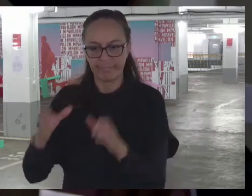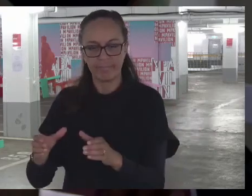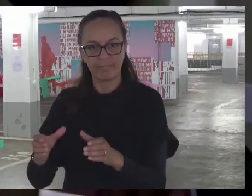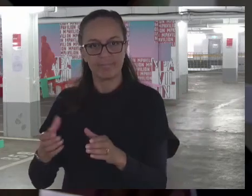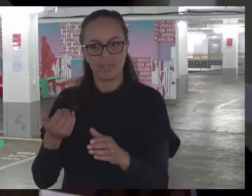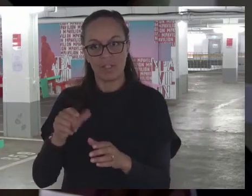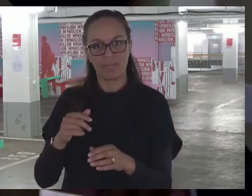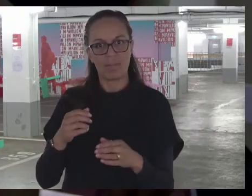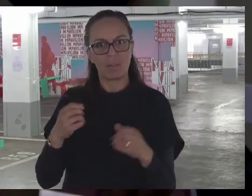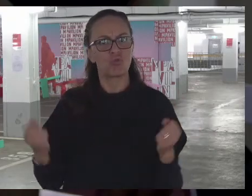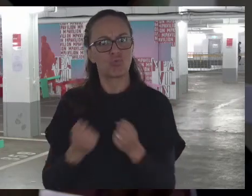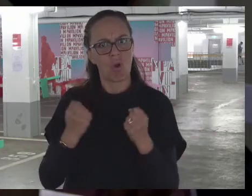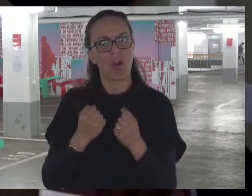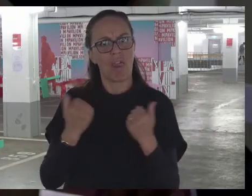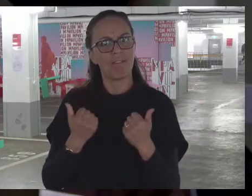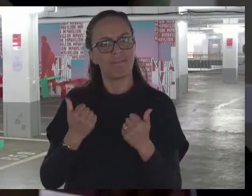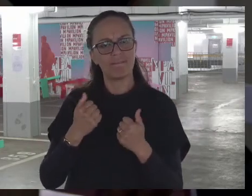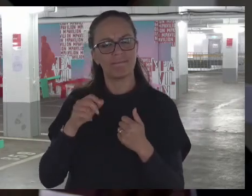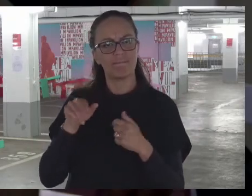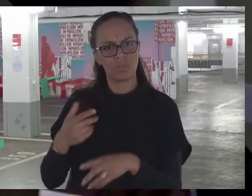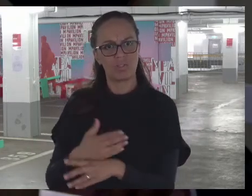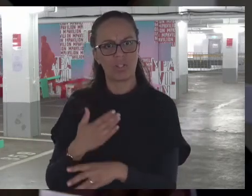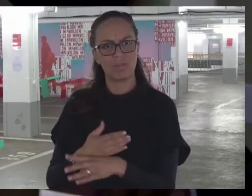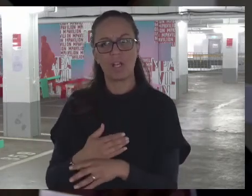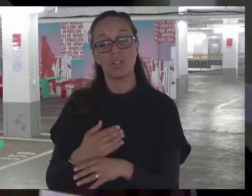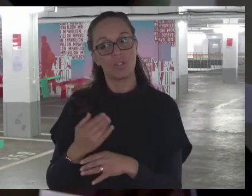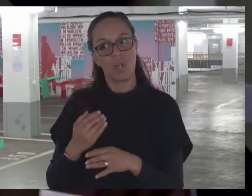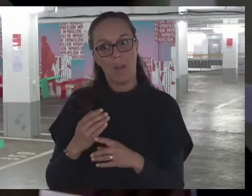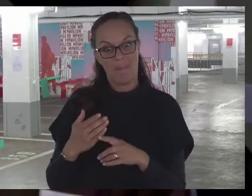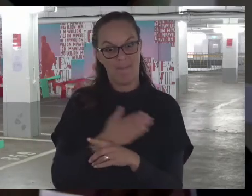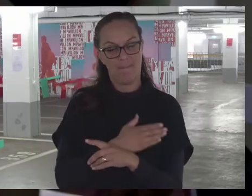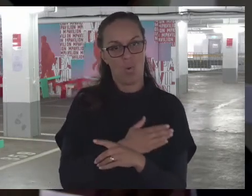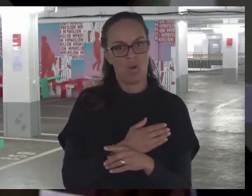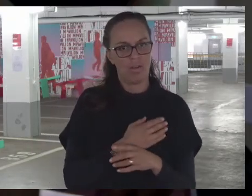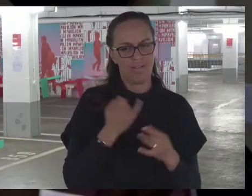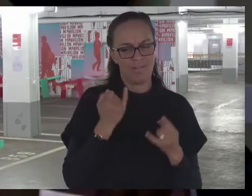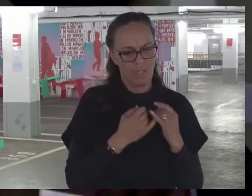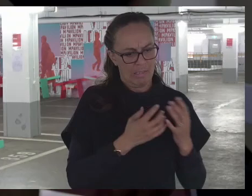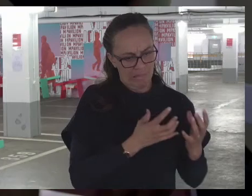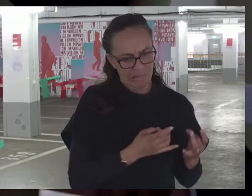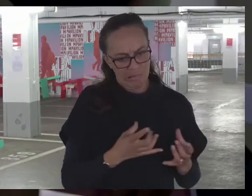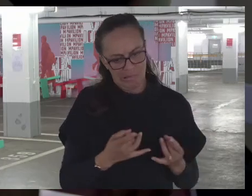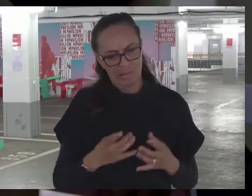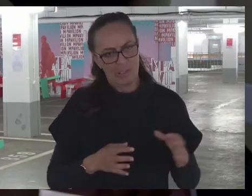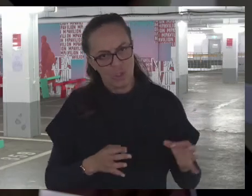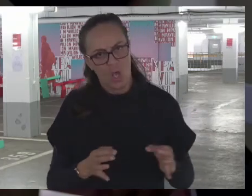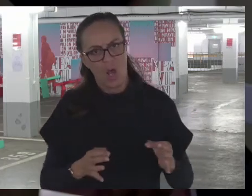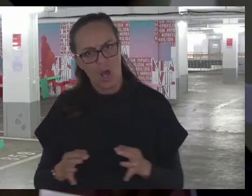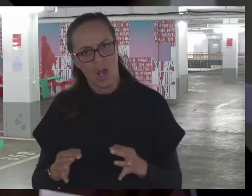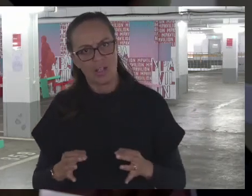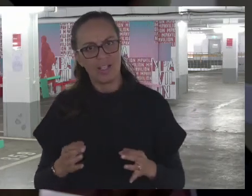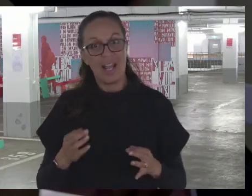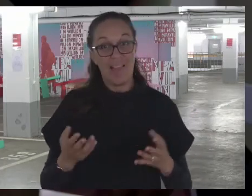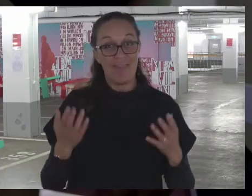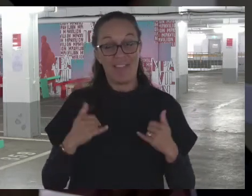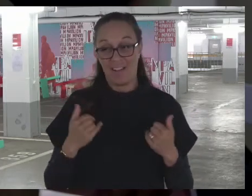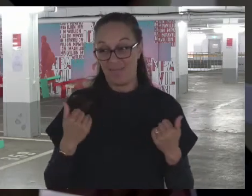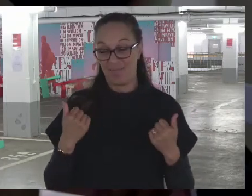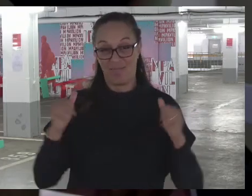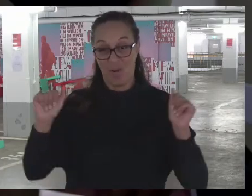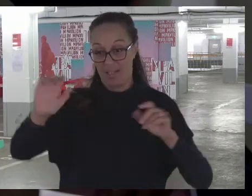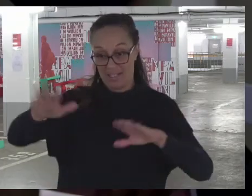the job. But so we designed it very carefully up beforehand, and actually when it came up on the steps, I thought, oh, I can't believe it